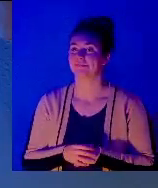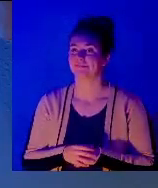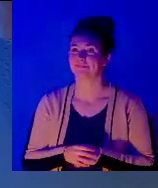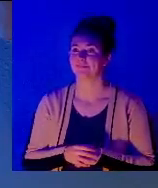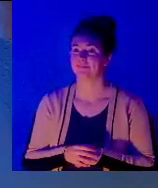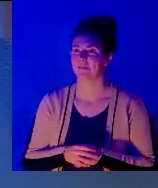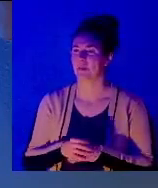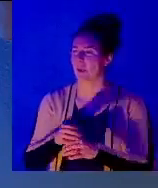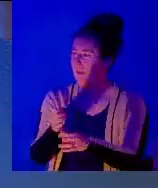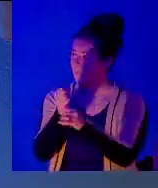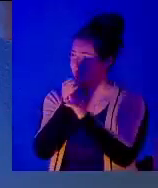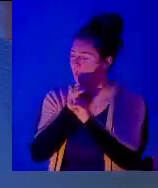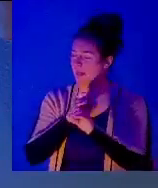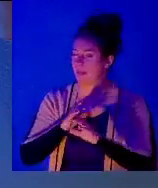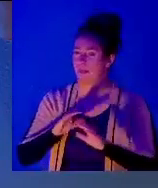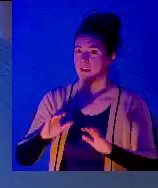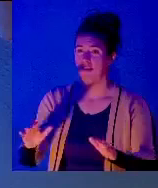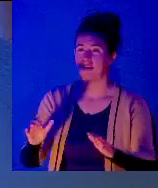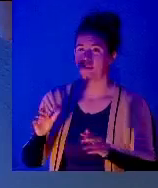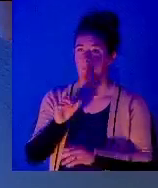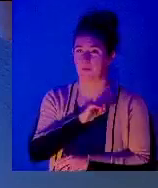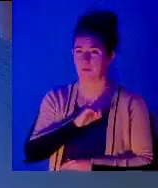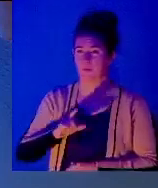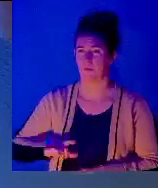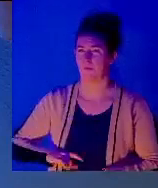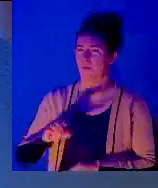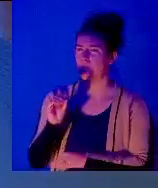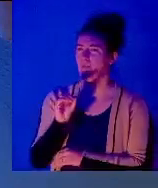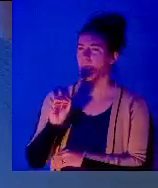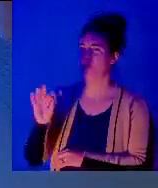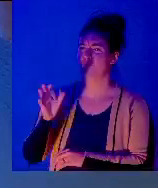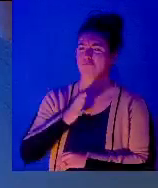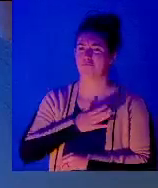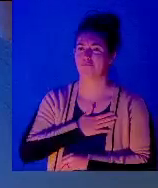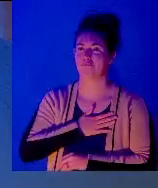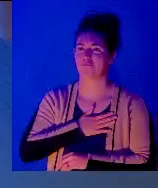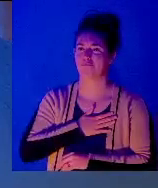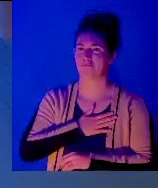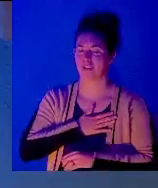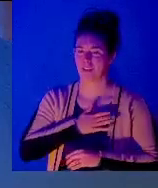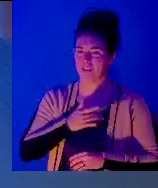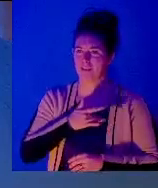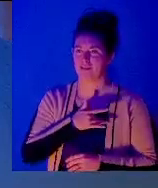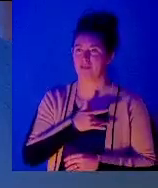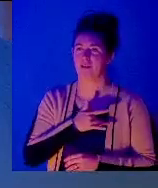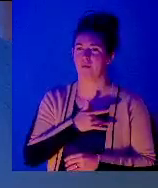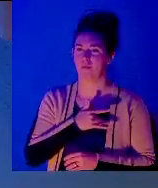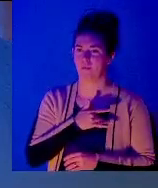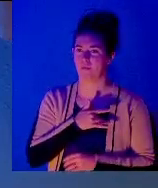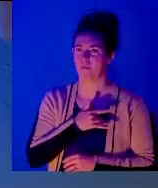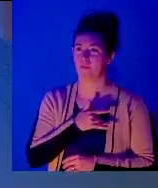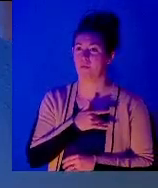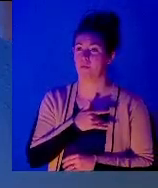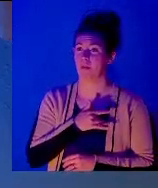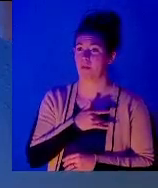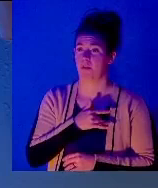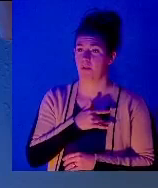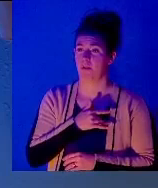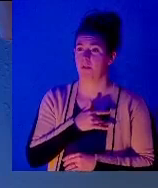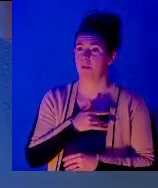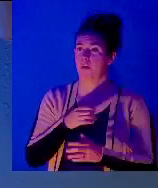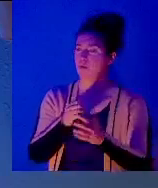Bless the Lord, oh my soul. Oh my